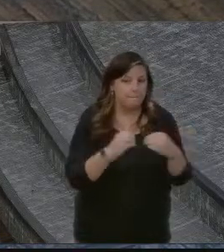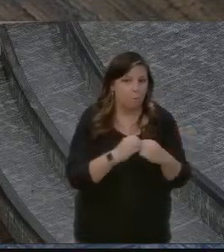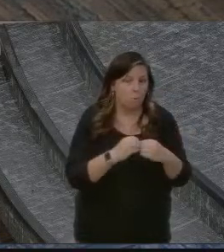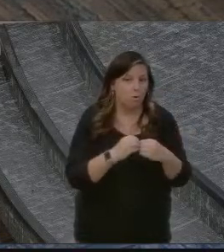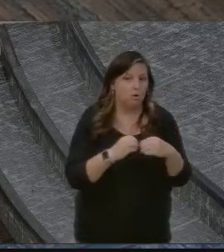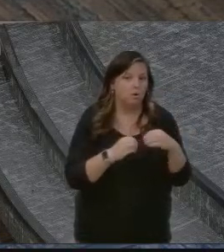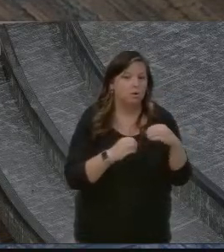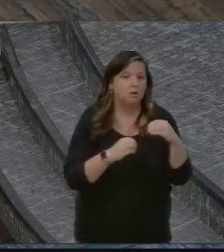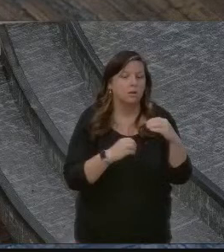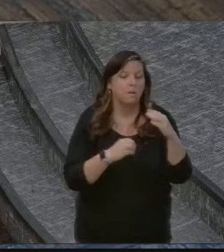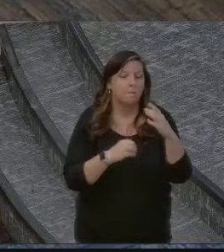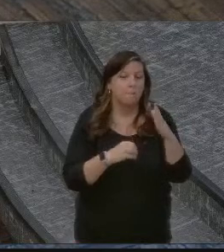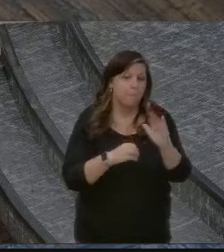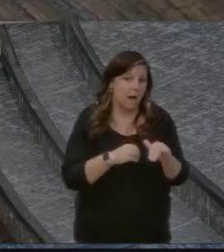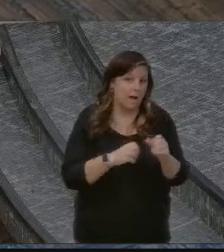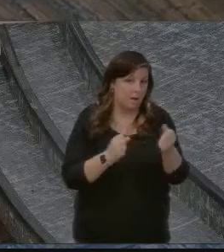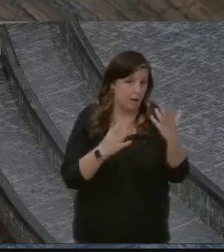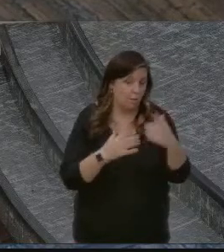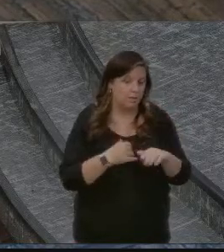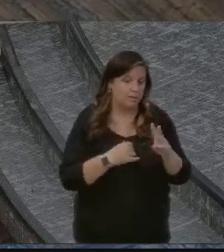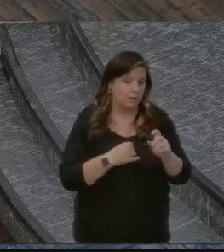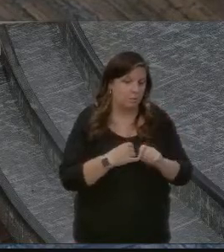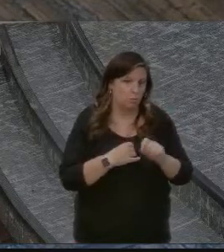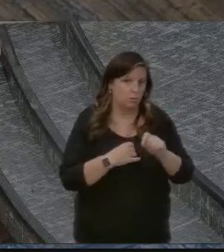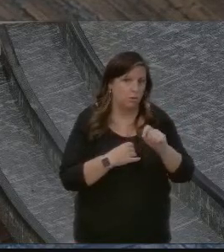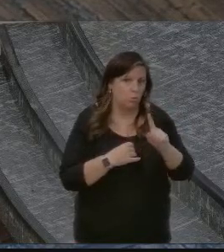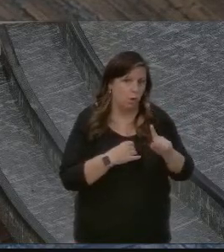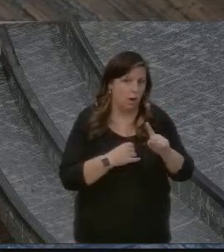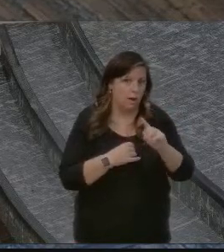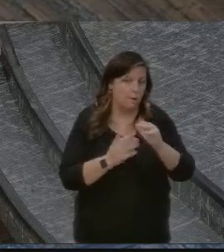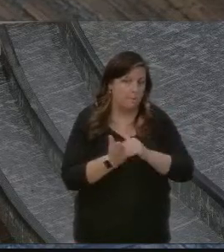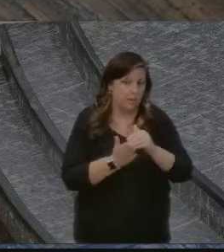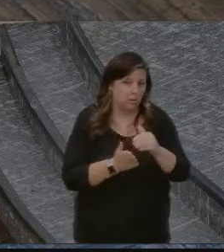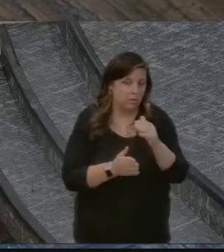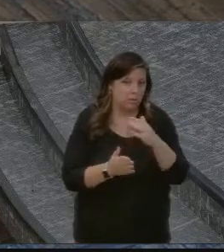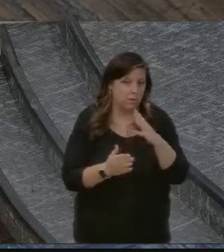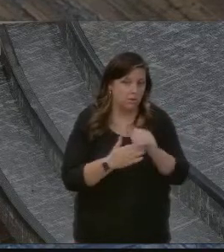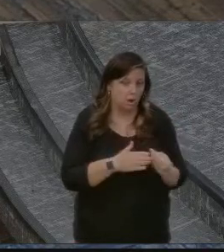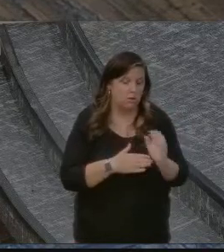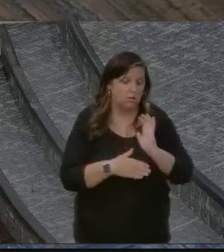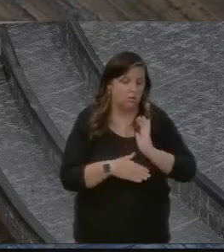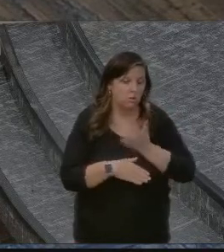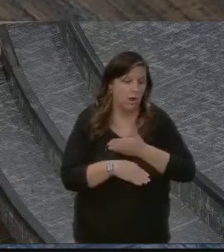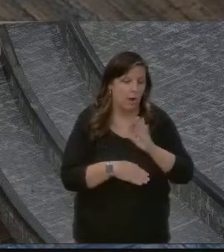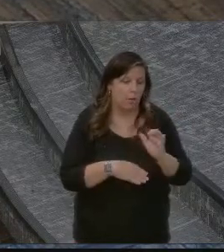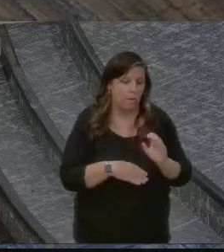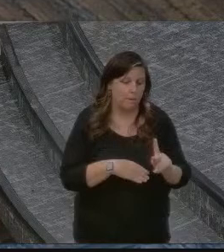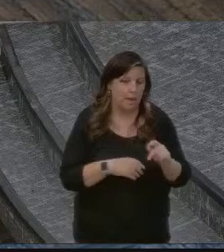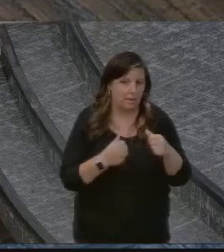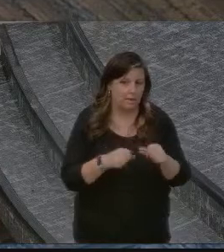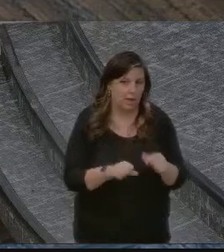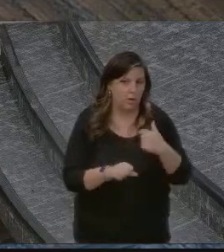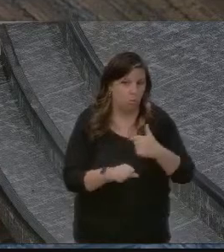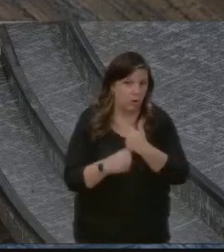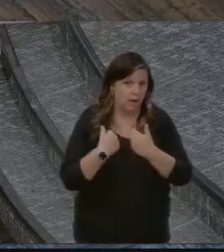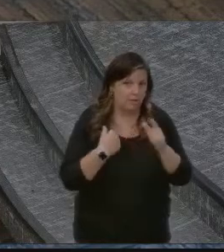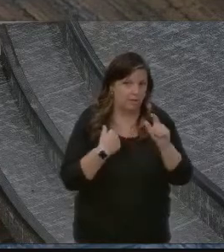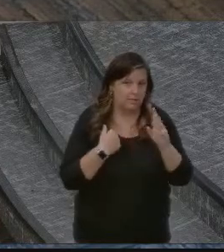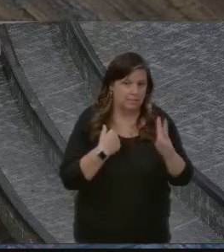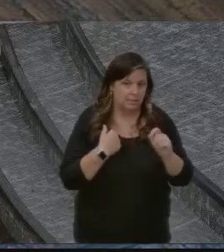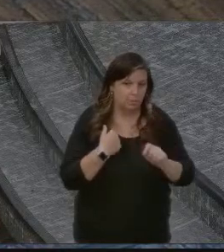that means out of our bank account, from the beginning of the year to the end of the year, we'd have $6.1 million